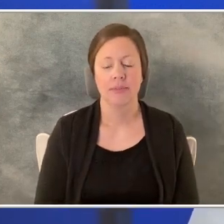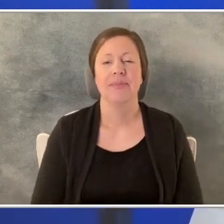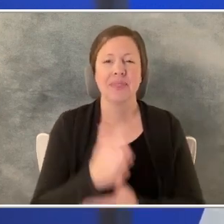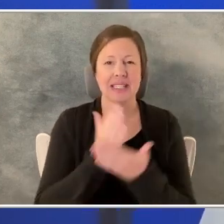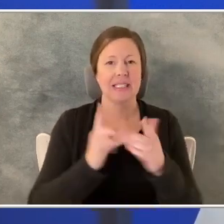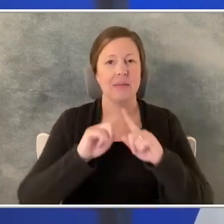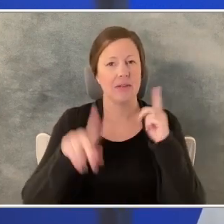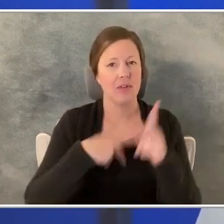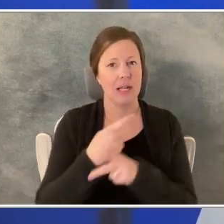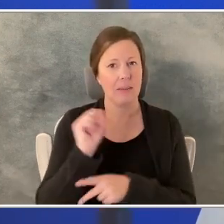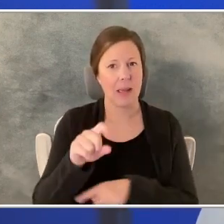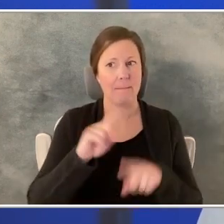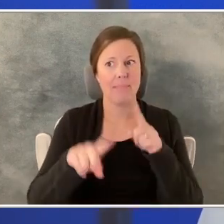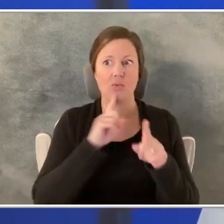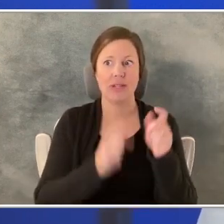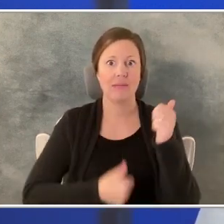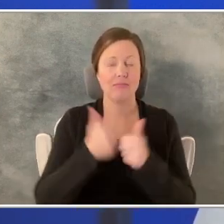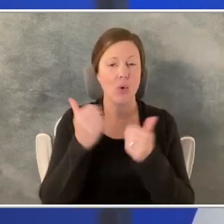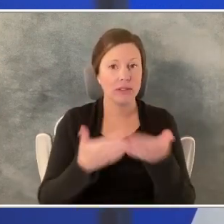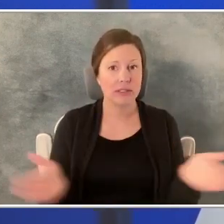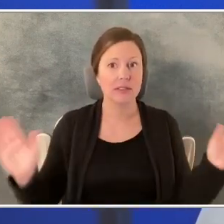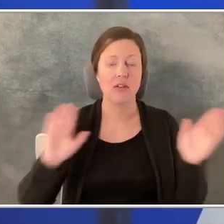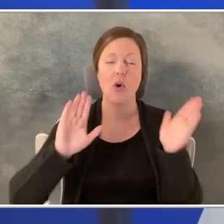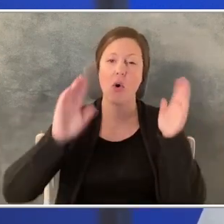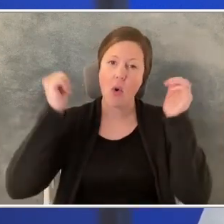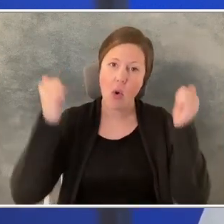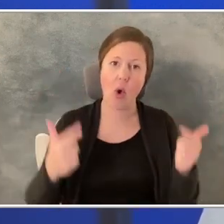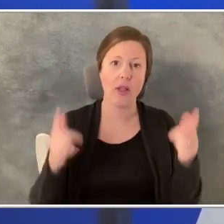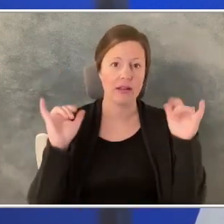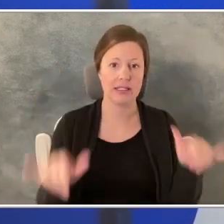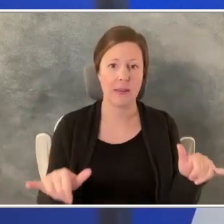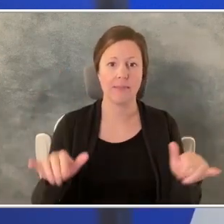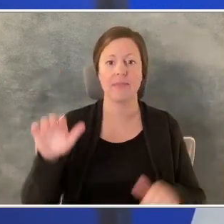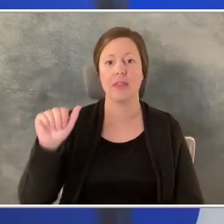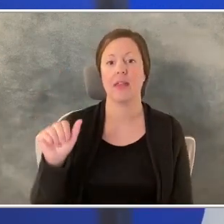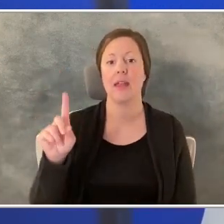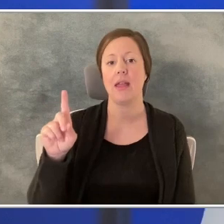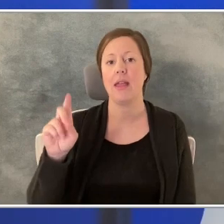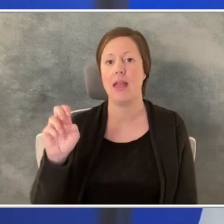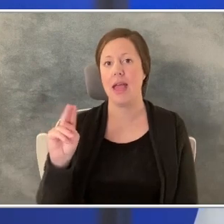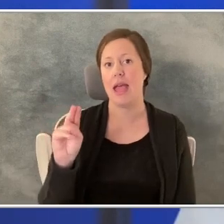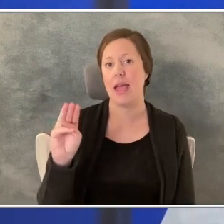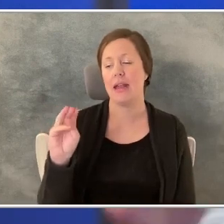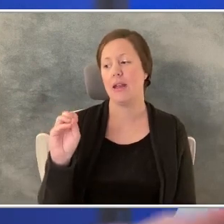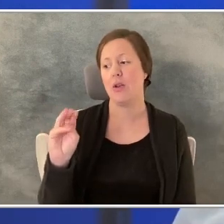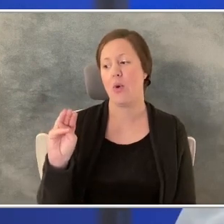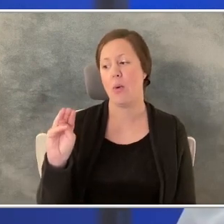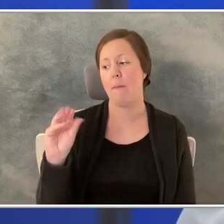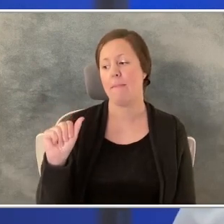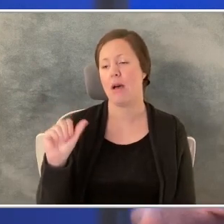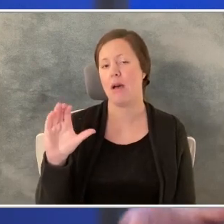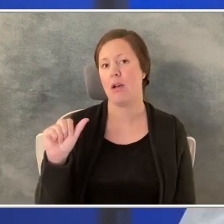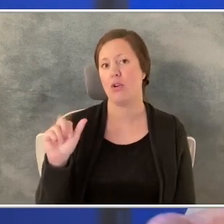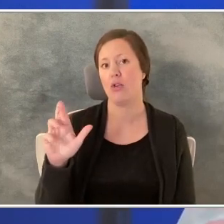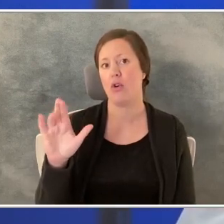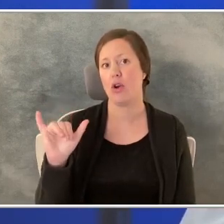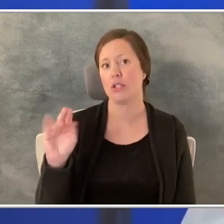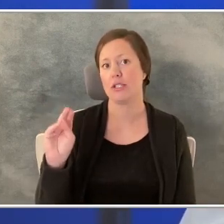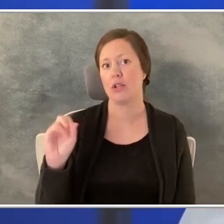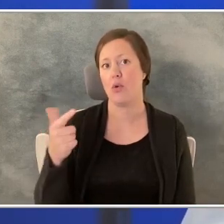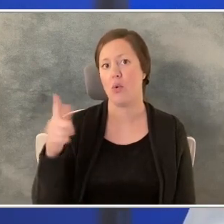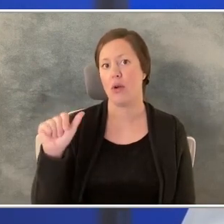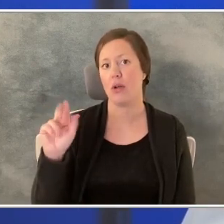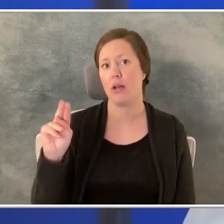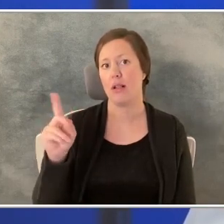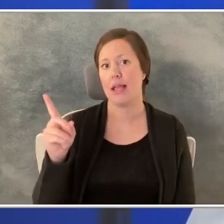and large, all prostate cancers are the same thing. It's an adenocarcinoma glandular cancer that exists on a continuum. So this is where really the